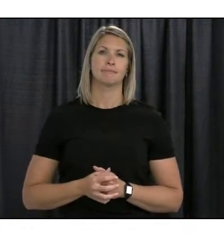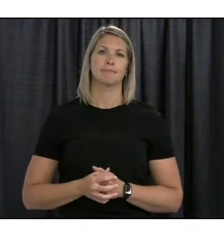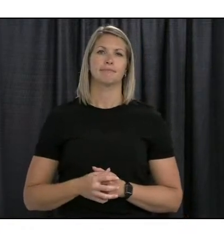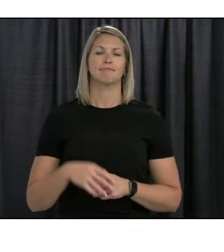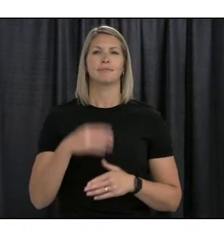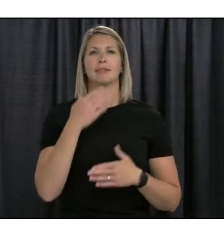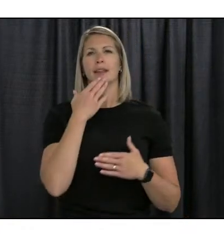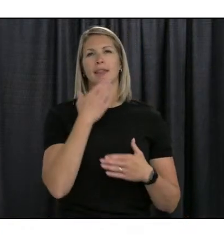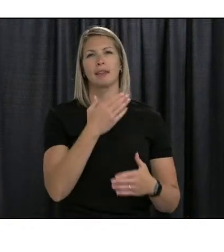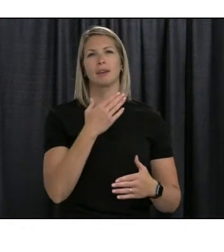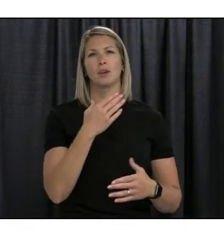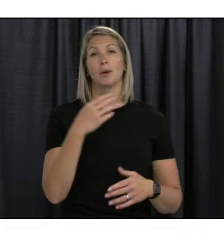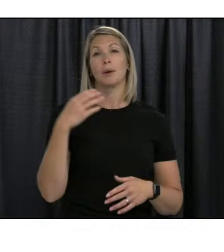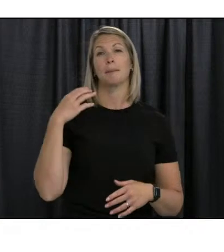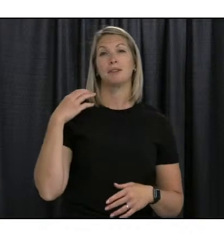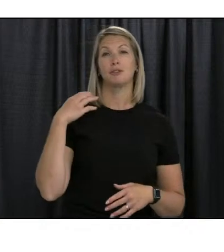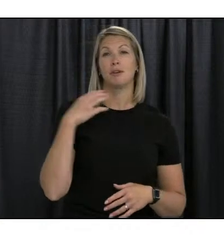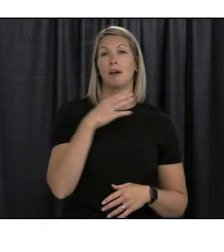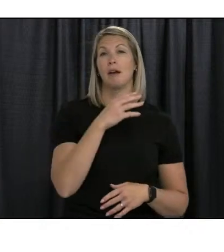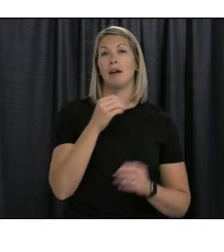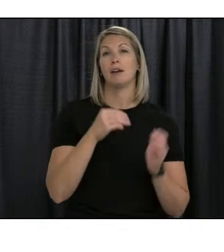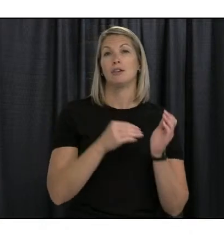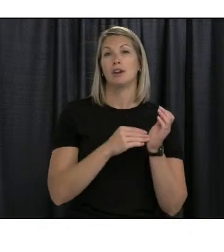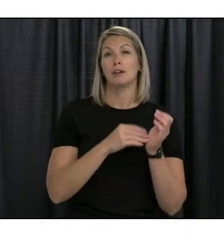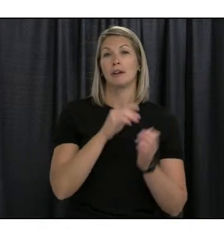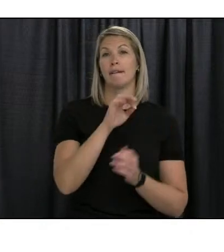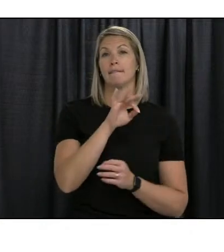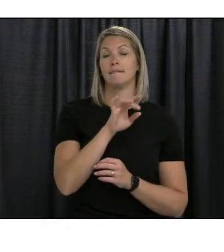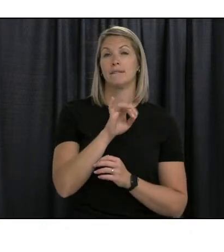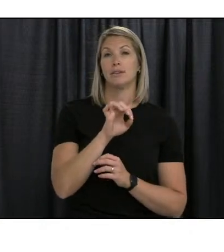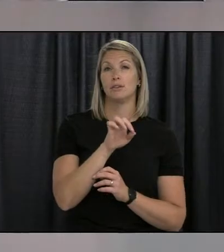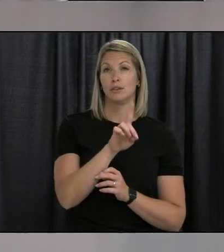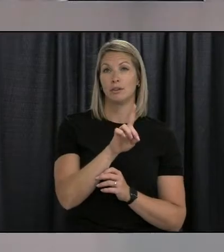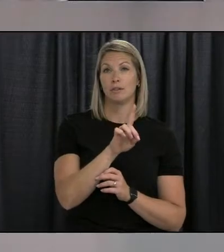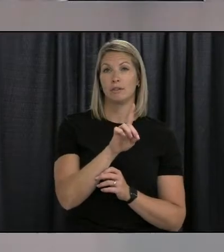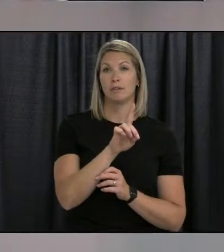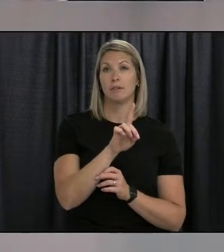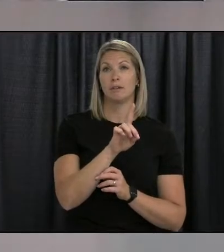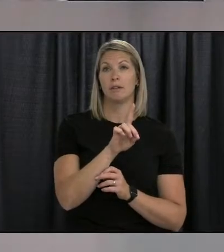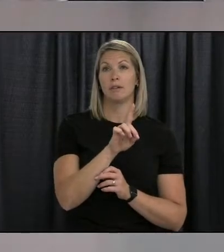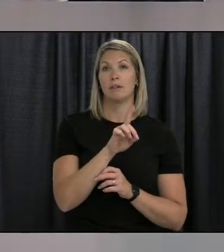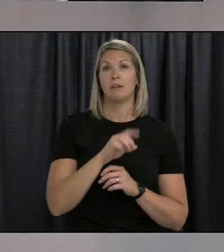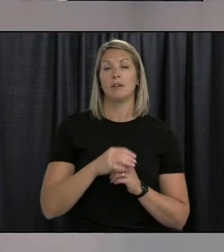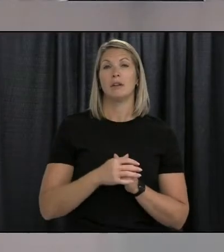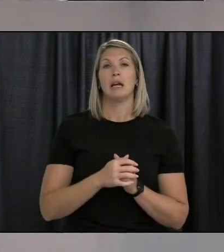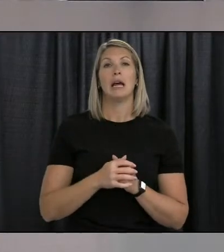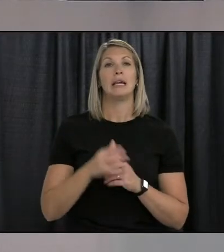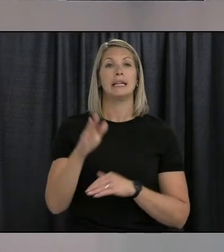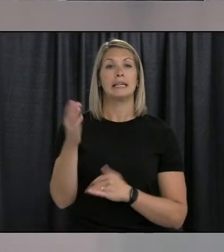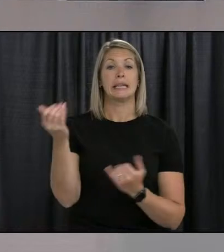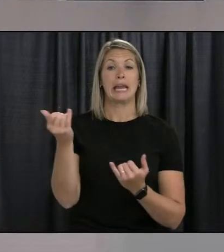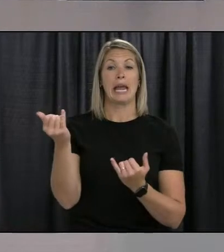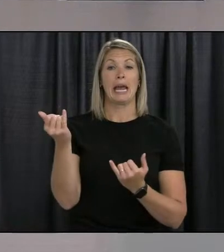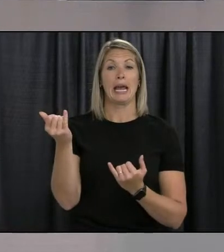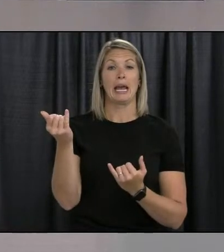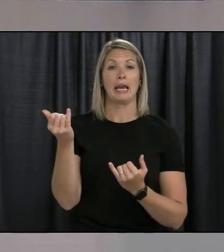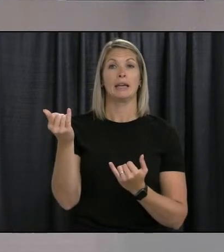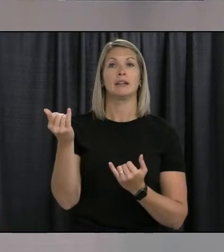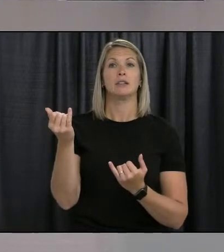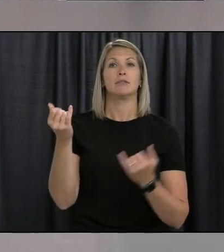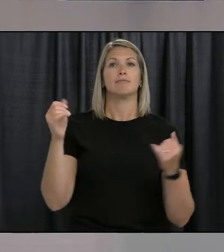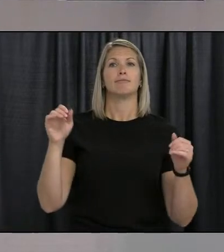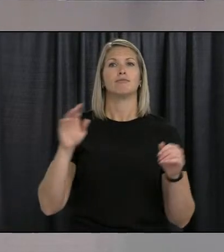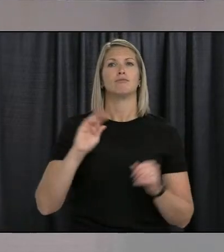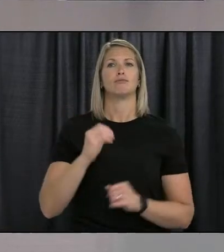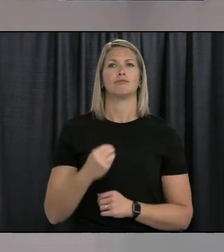Thank you, Minister and Dr. Fitzgerald. The Prime Minister is addressing the nation this evening after the throne speech, most likely in regards to